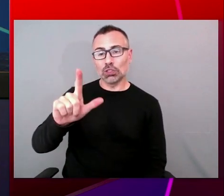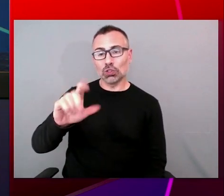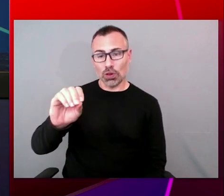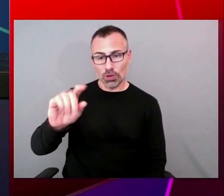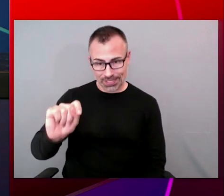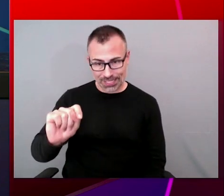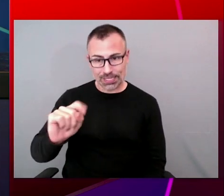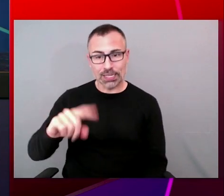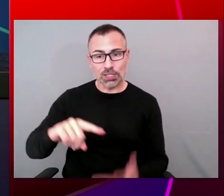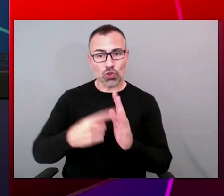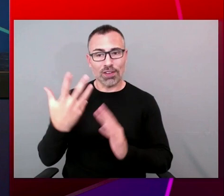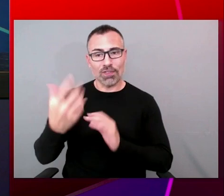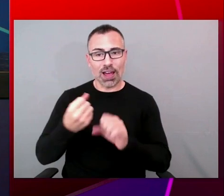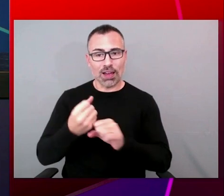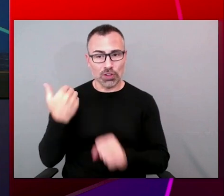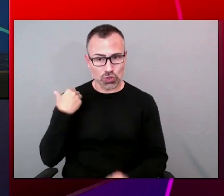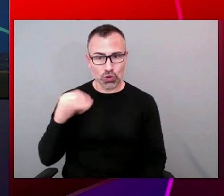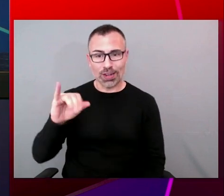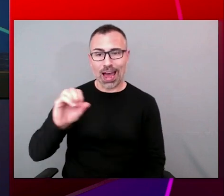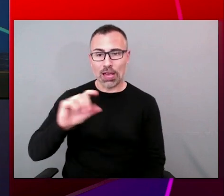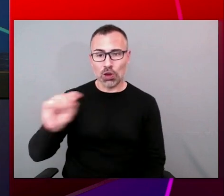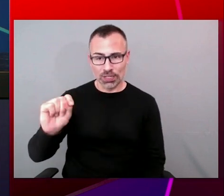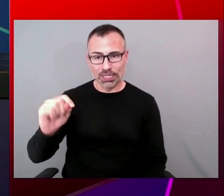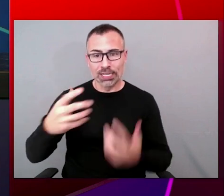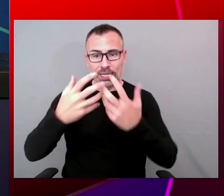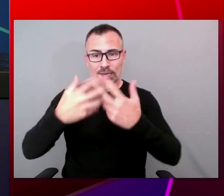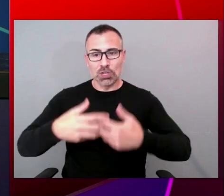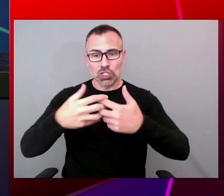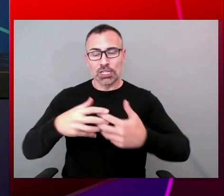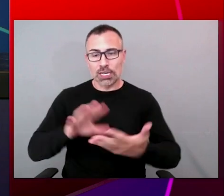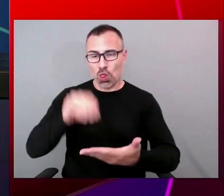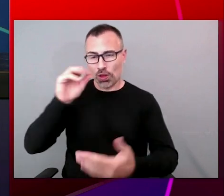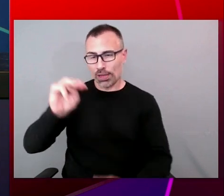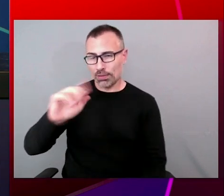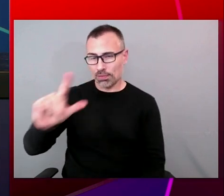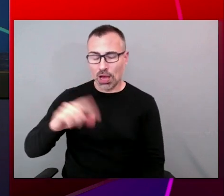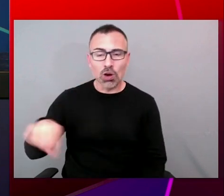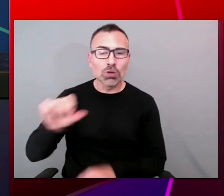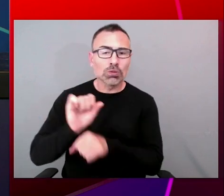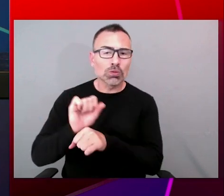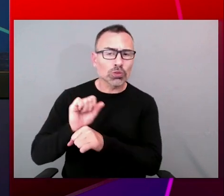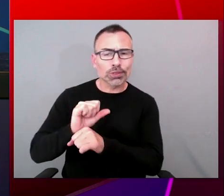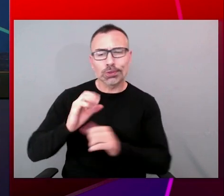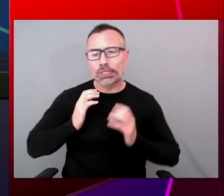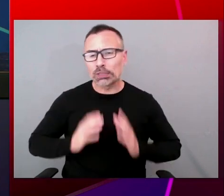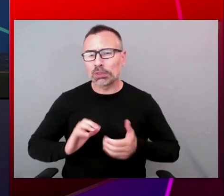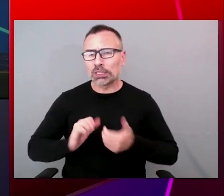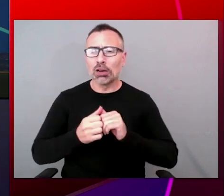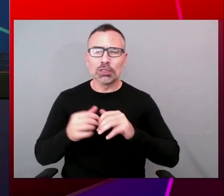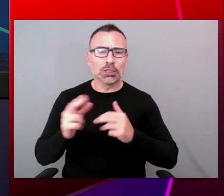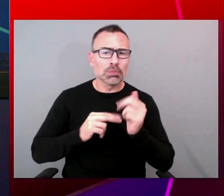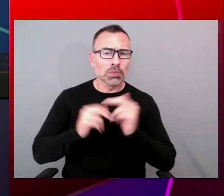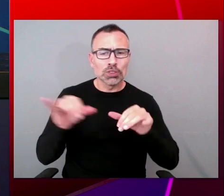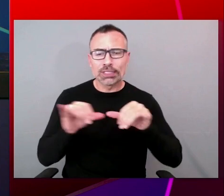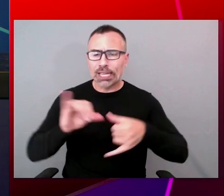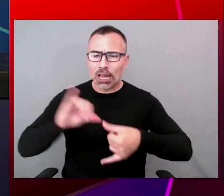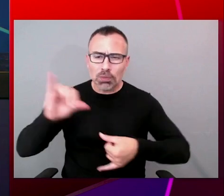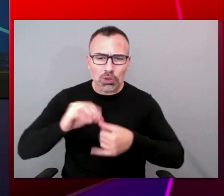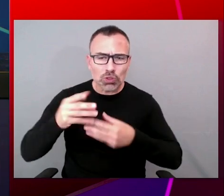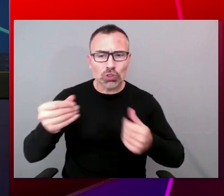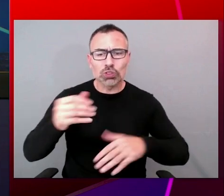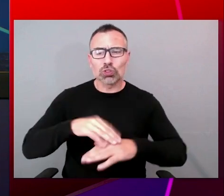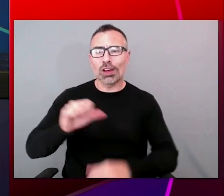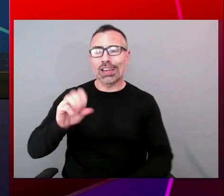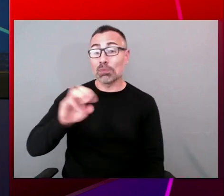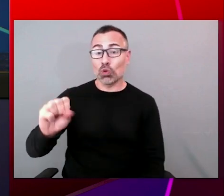the IoT and machine learning space, and so we're working with customers around how to build scalable solutions on AWS. We're an AWS exclusive